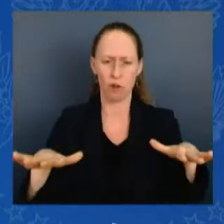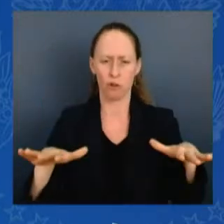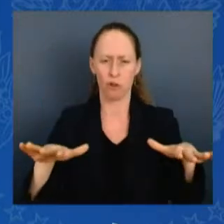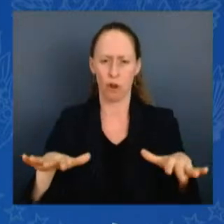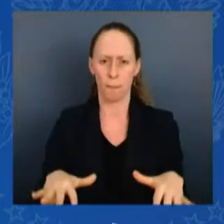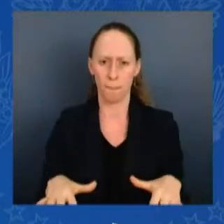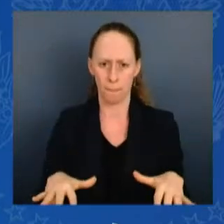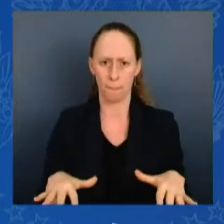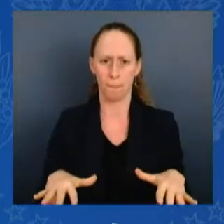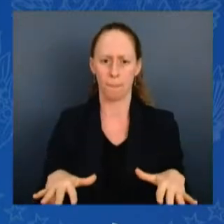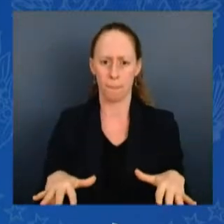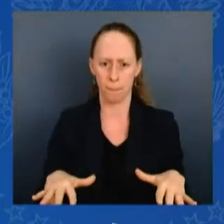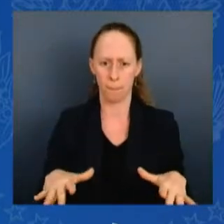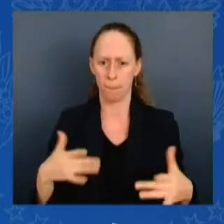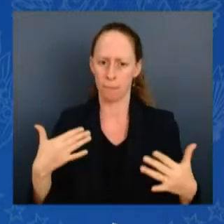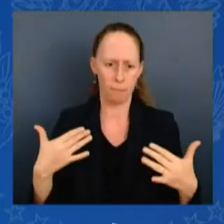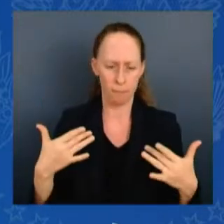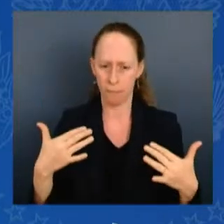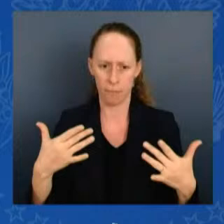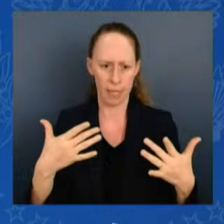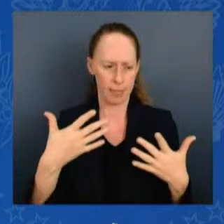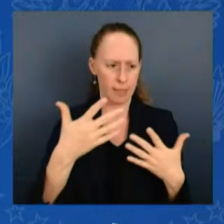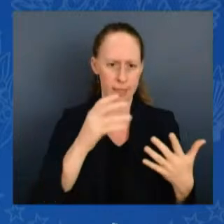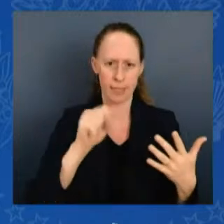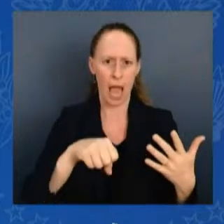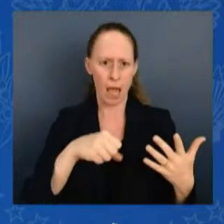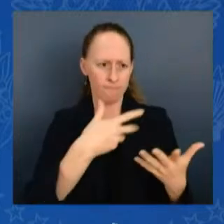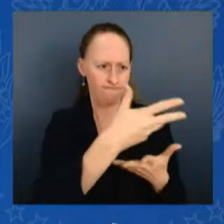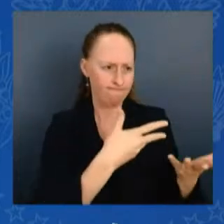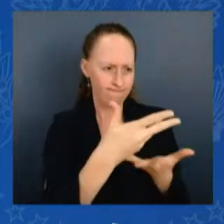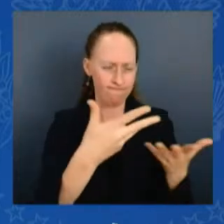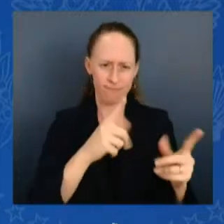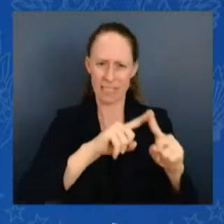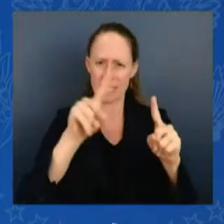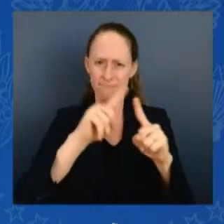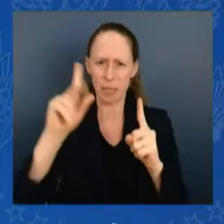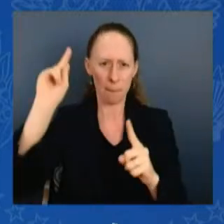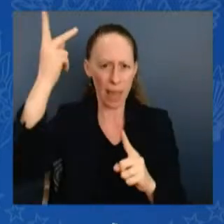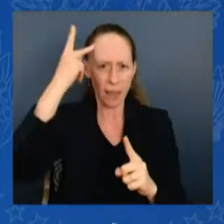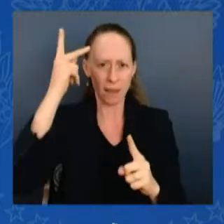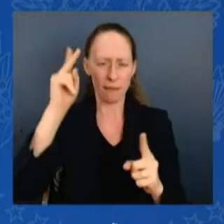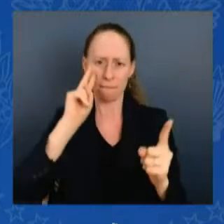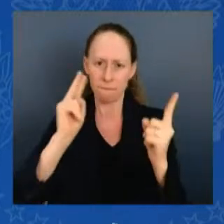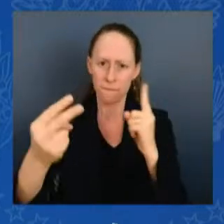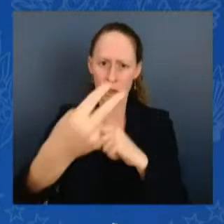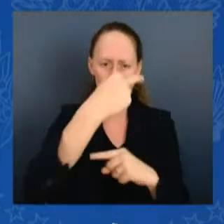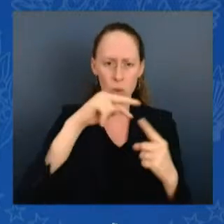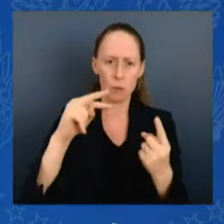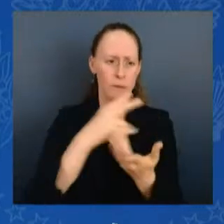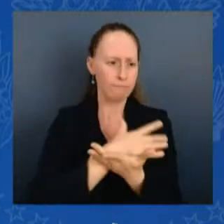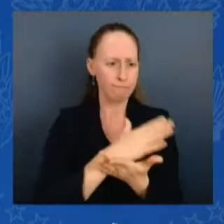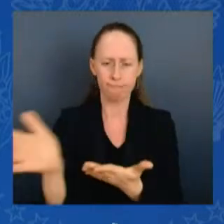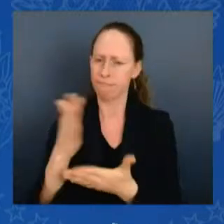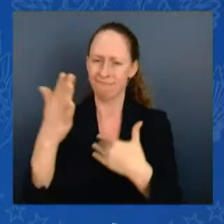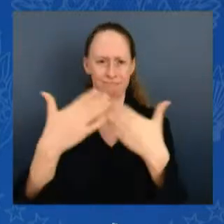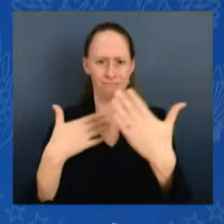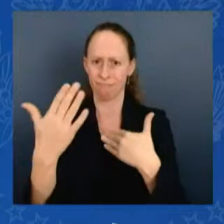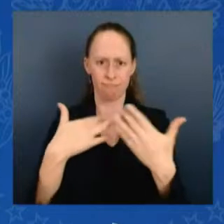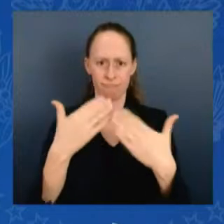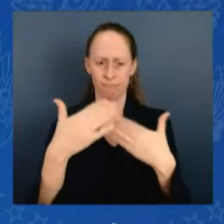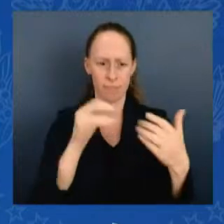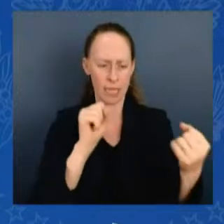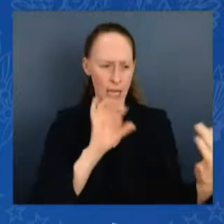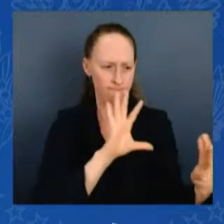spectrum and always finds a way to keep us moving forward. Secretary, you've guided this alliance through one of the most consequential periods